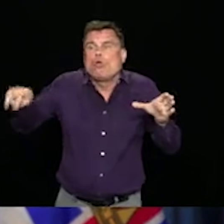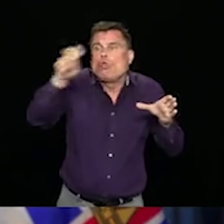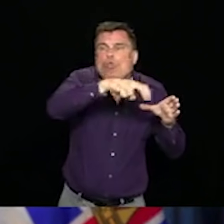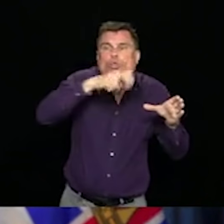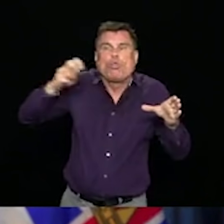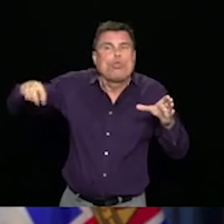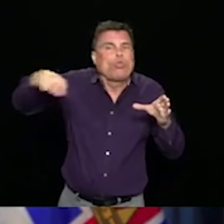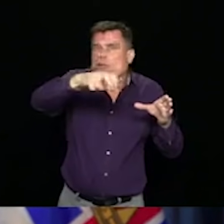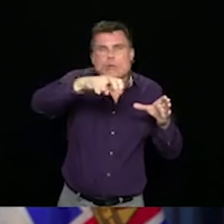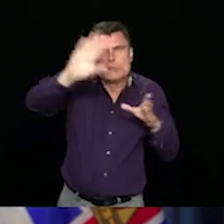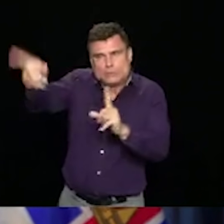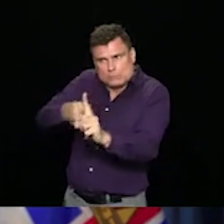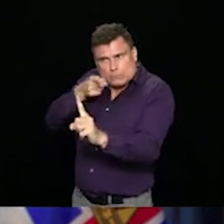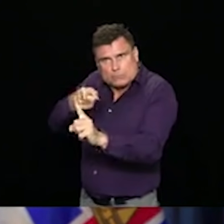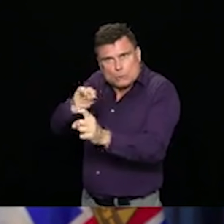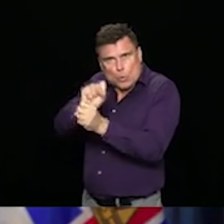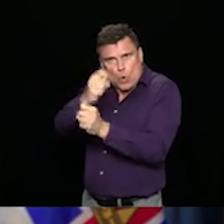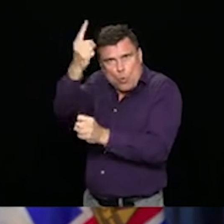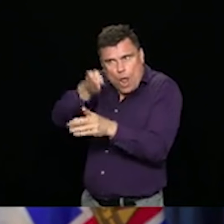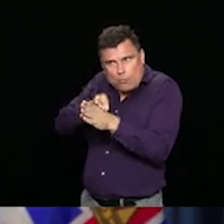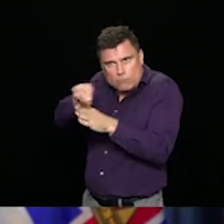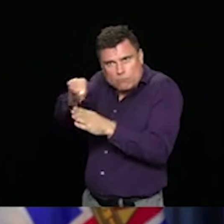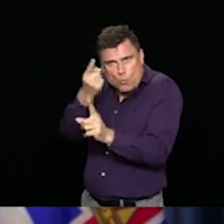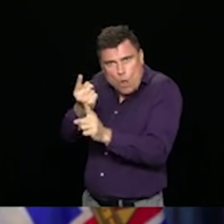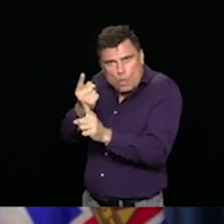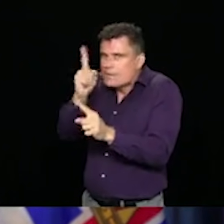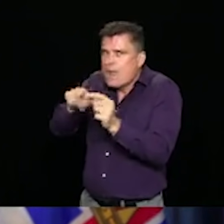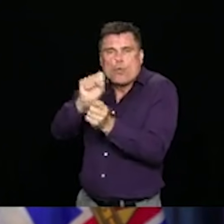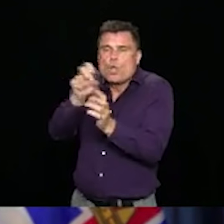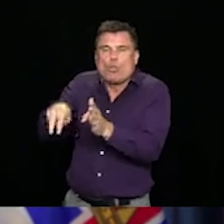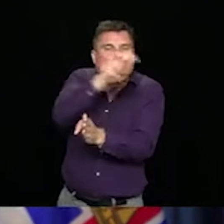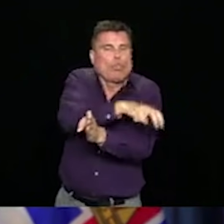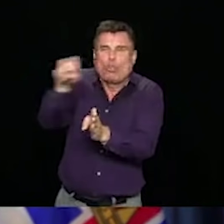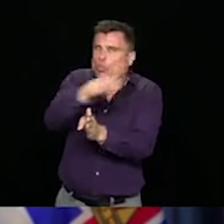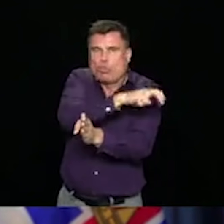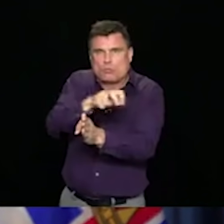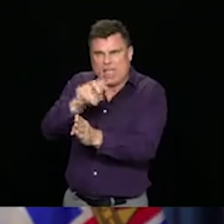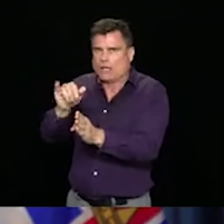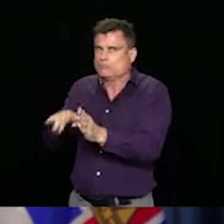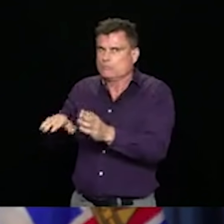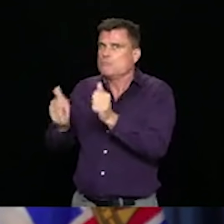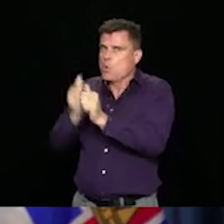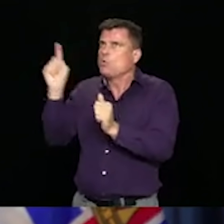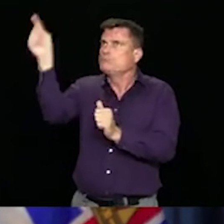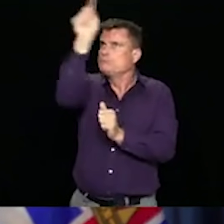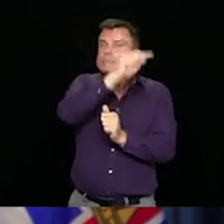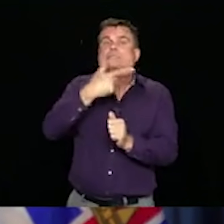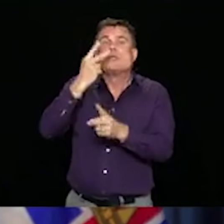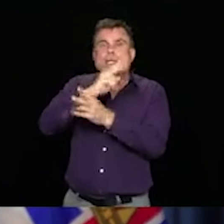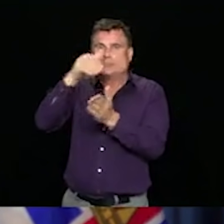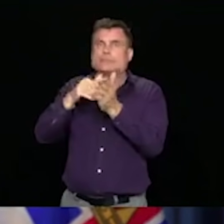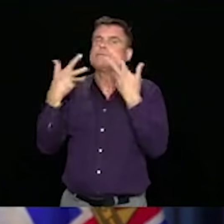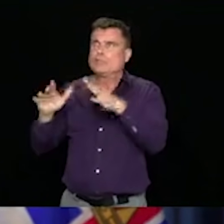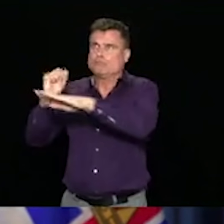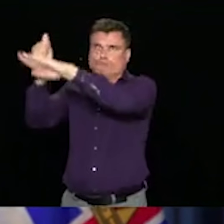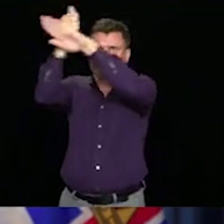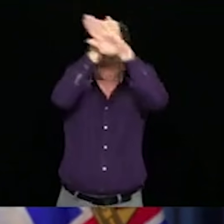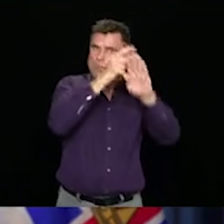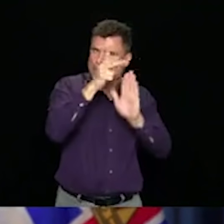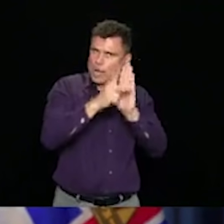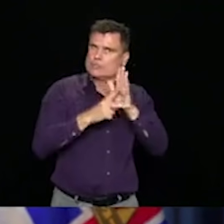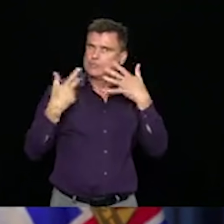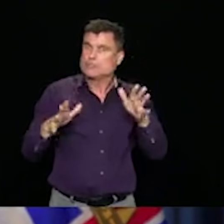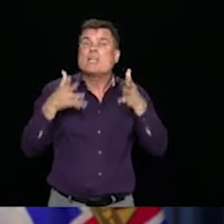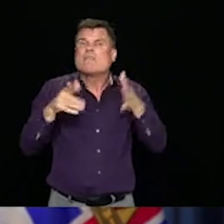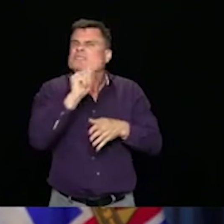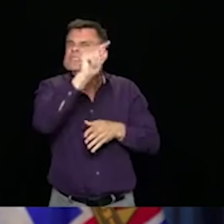site plan. That's 121 in Interior Health, 141 in Fraser Health, 94 in Vancouver Coastal Health, 106 in Island